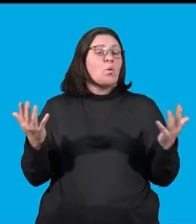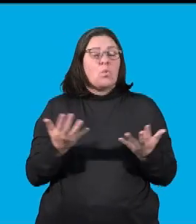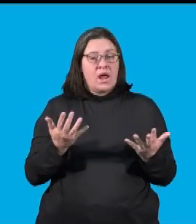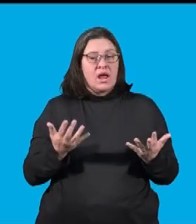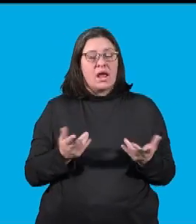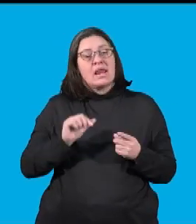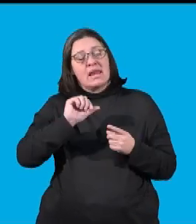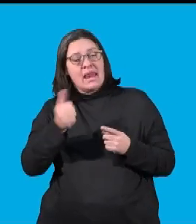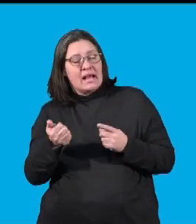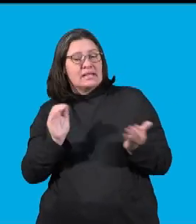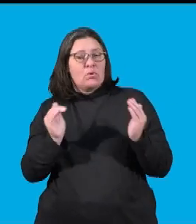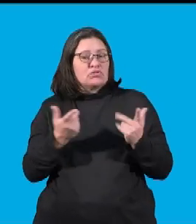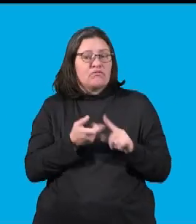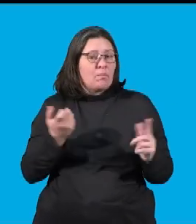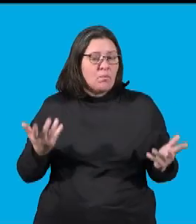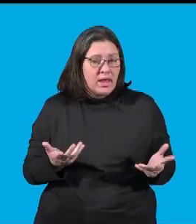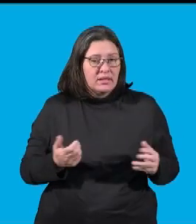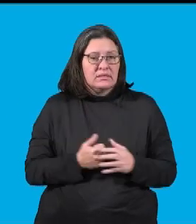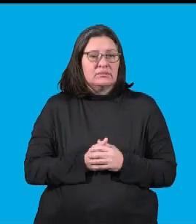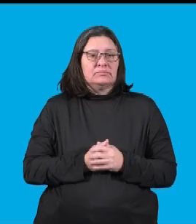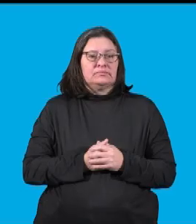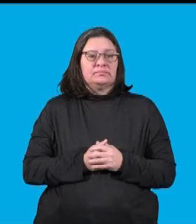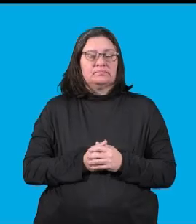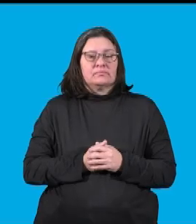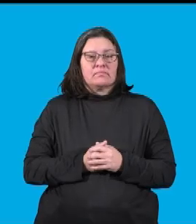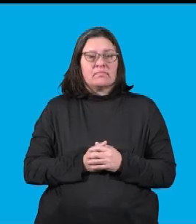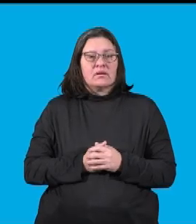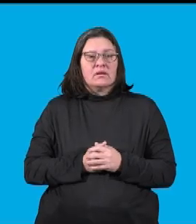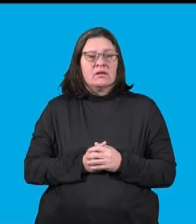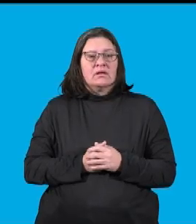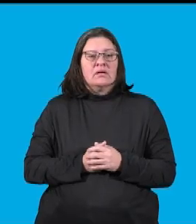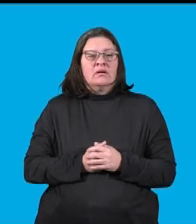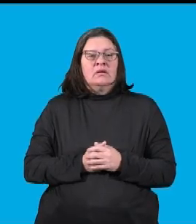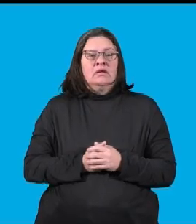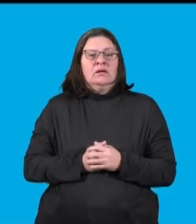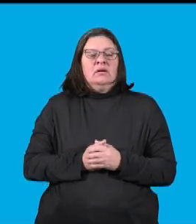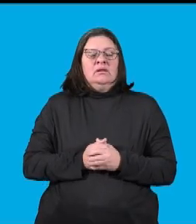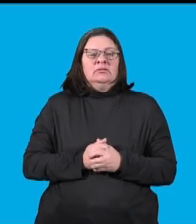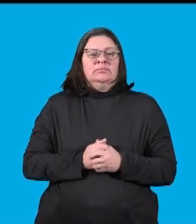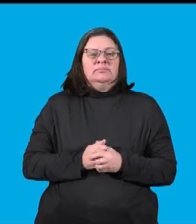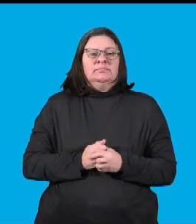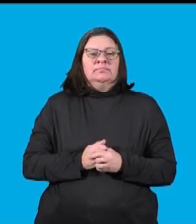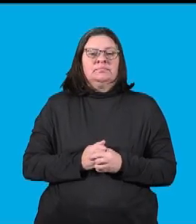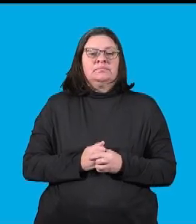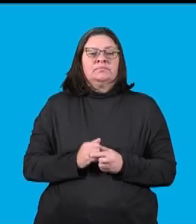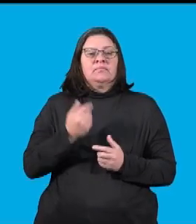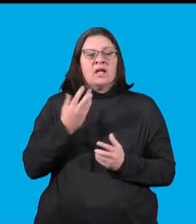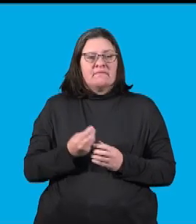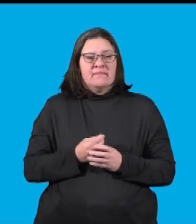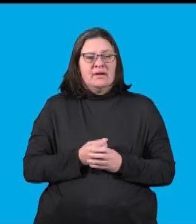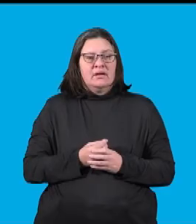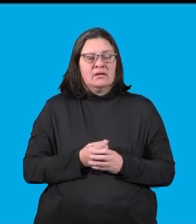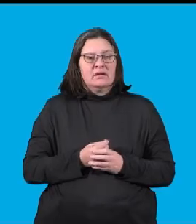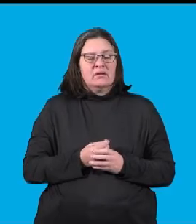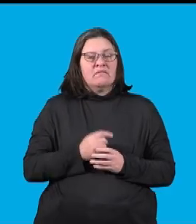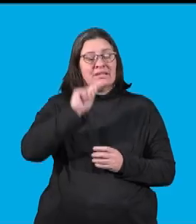All right, where do we get the next equation from? So that comes from, and let's just take our writing out here because it's taking that away. That